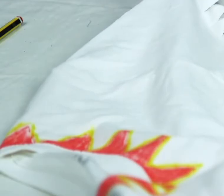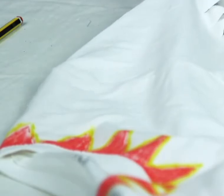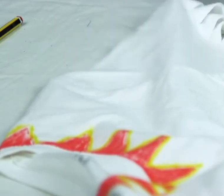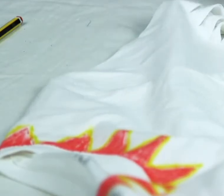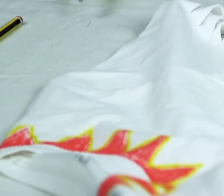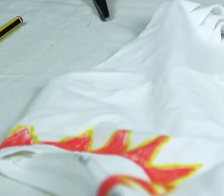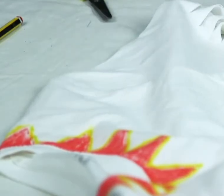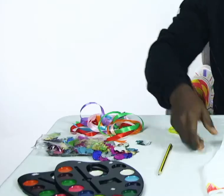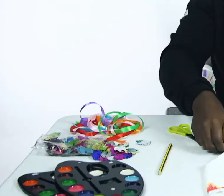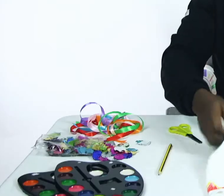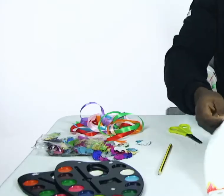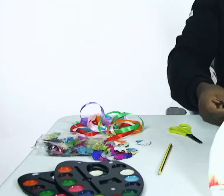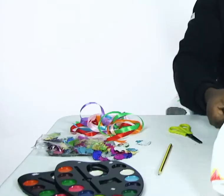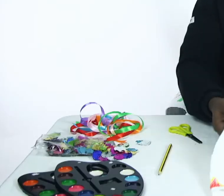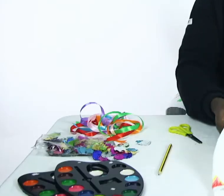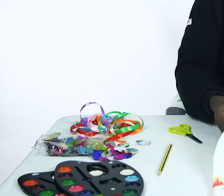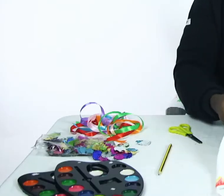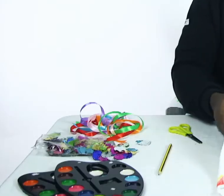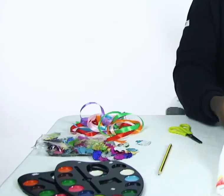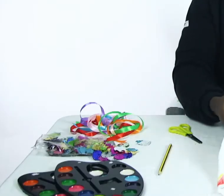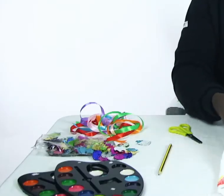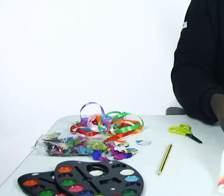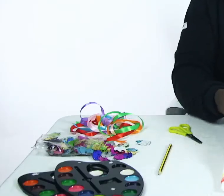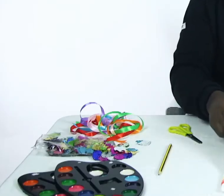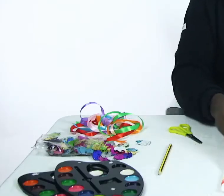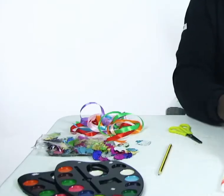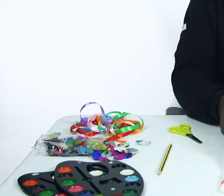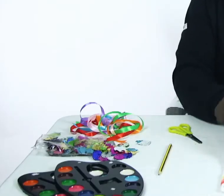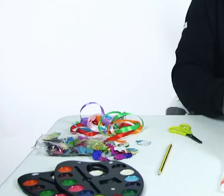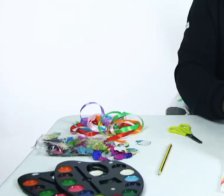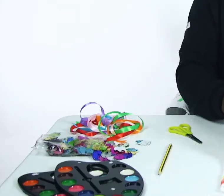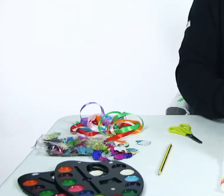And then you can either